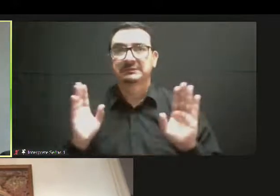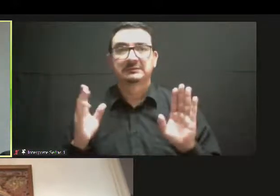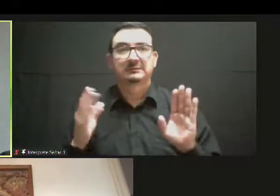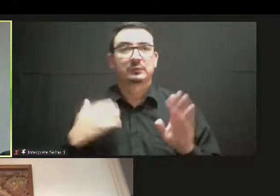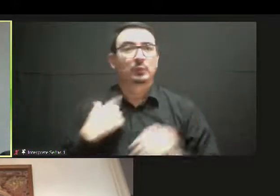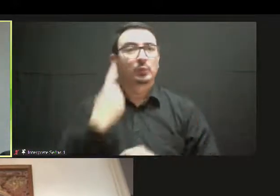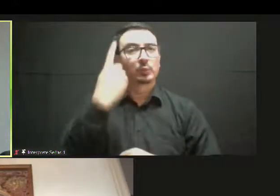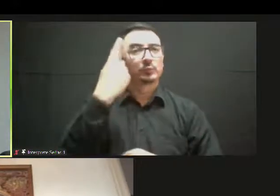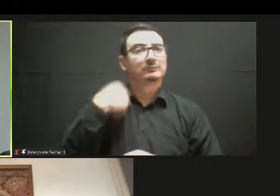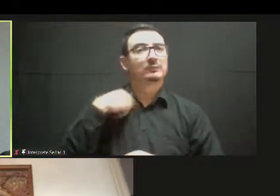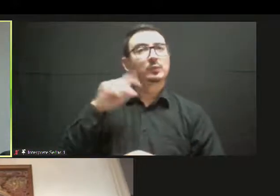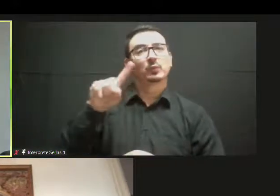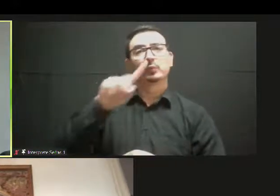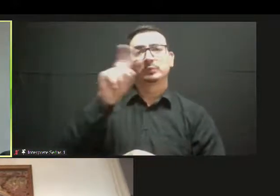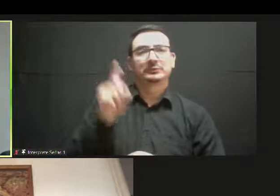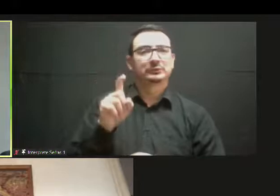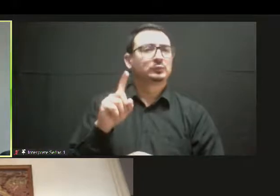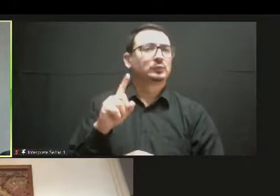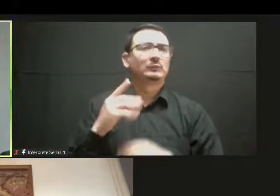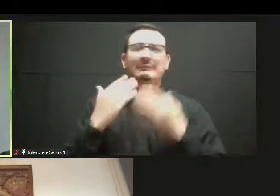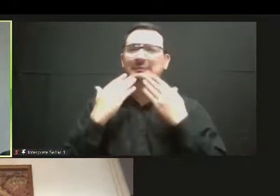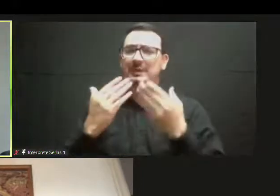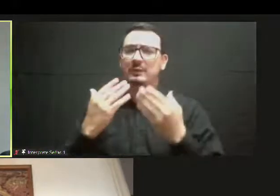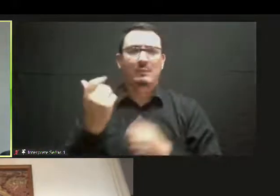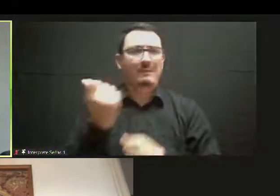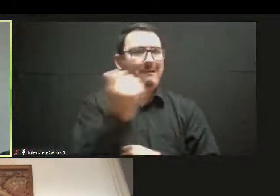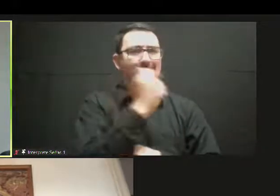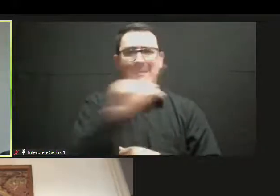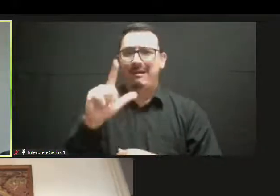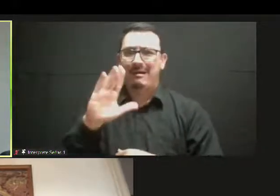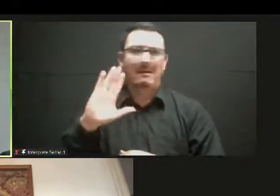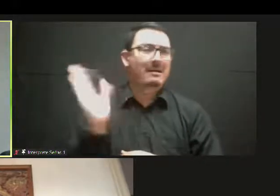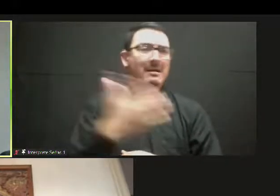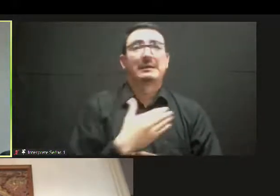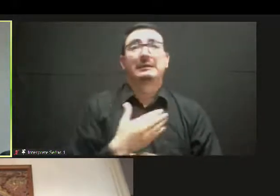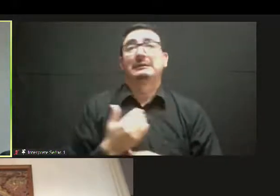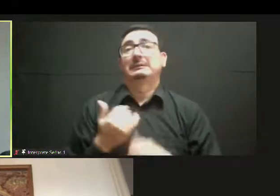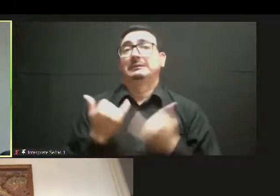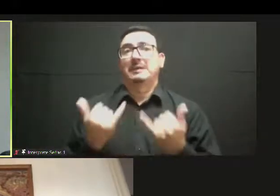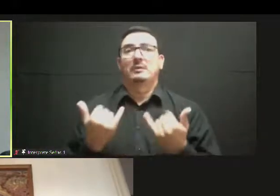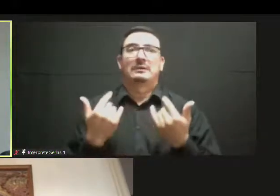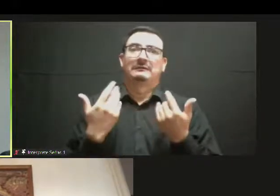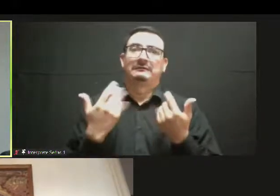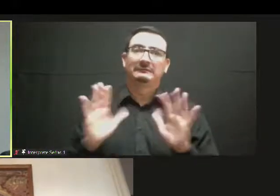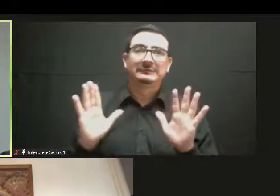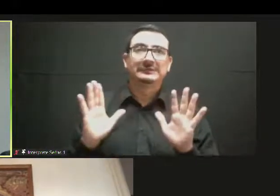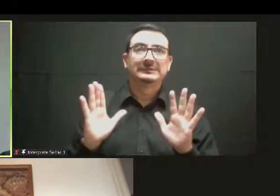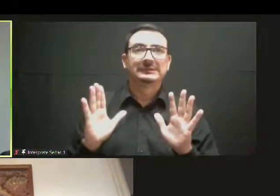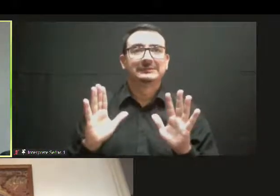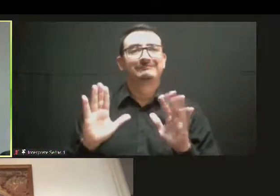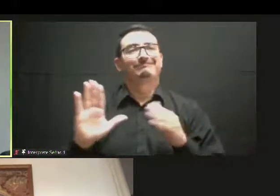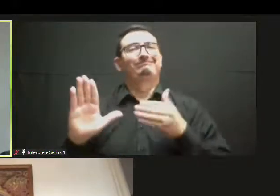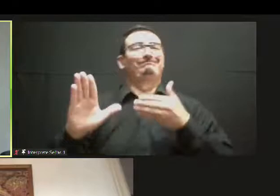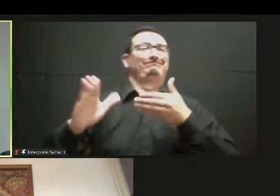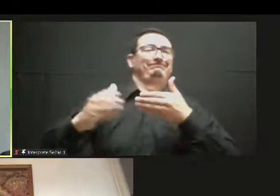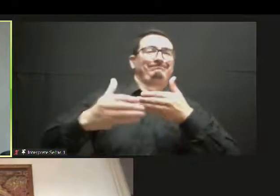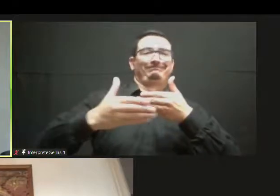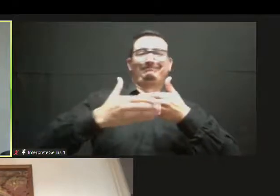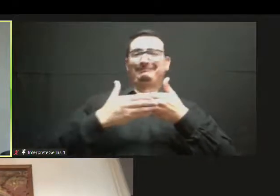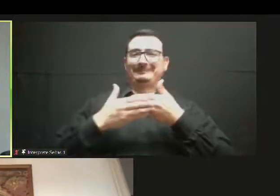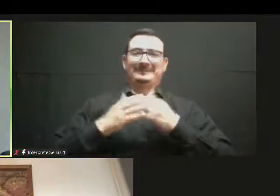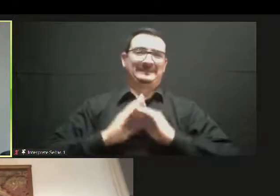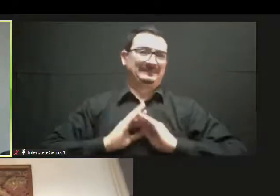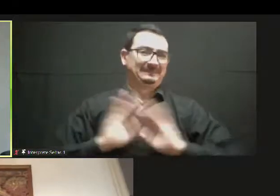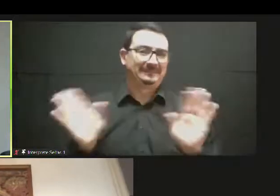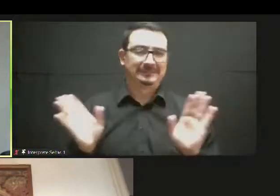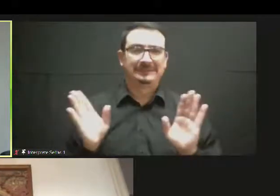to, and it brings to the end our panel today on developing modern service exports from developing